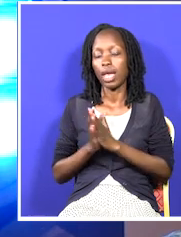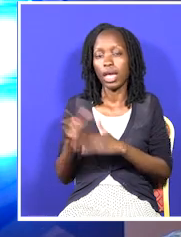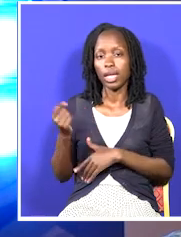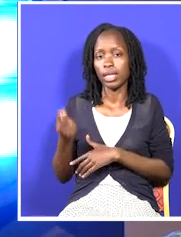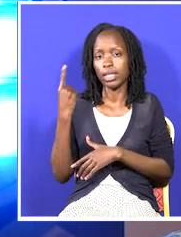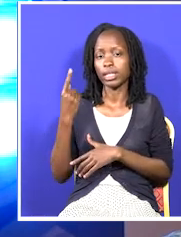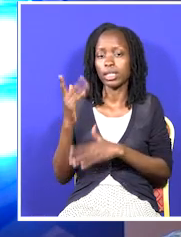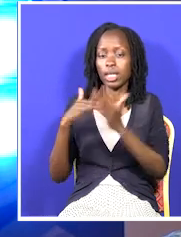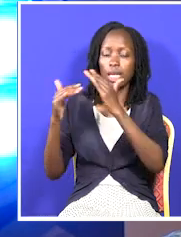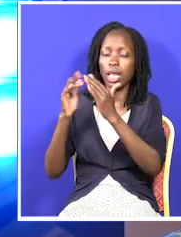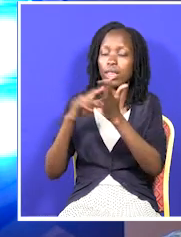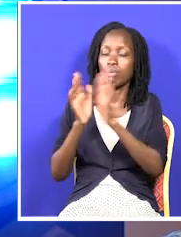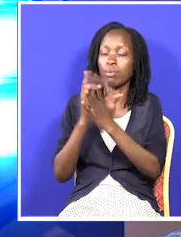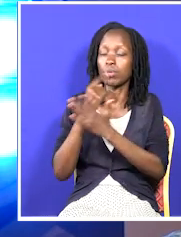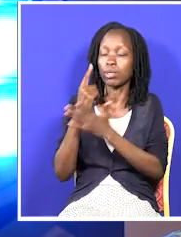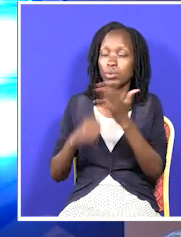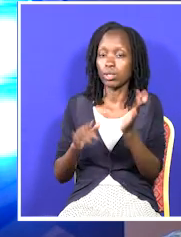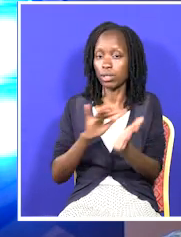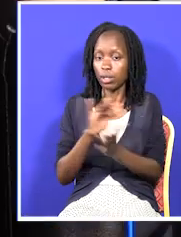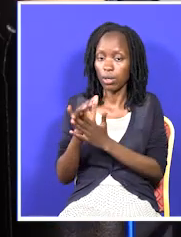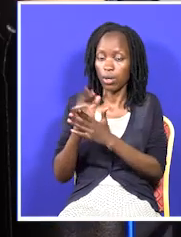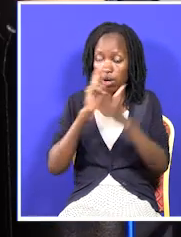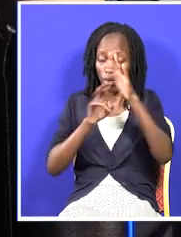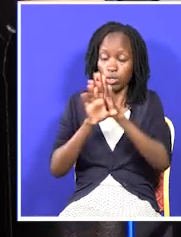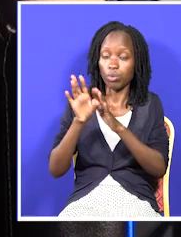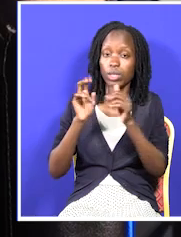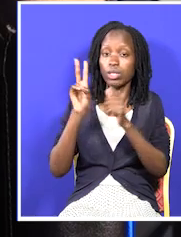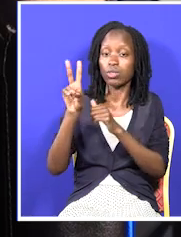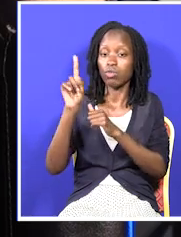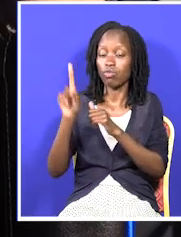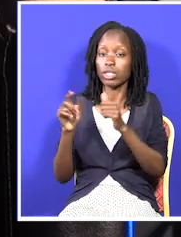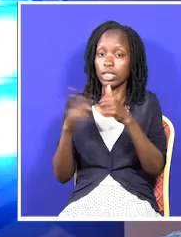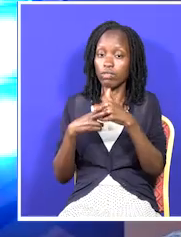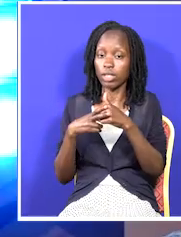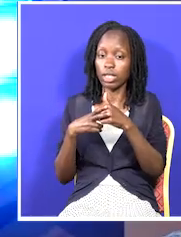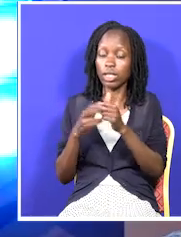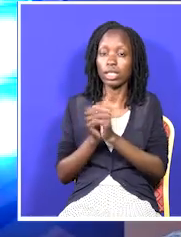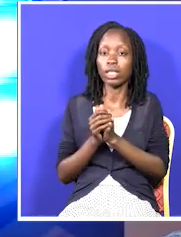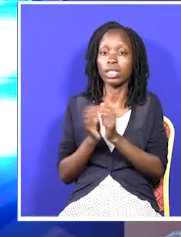understand what the scripture says. Now, Revelation chapter 2, verse 17